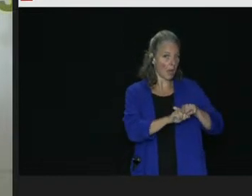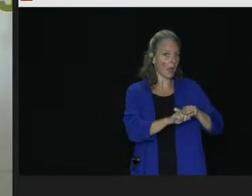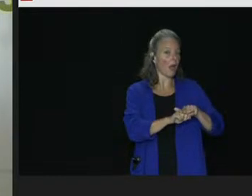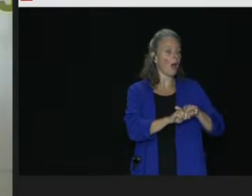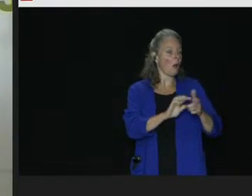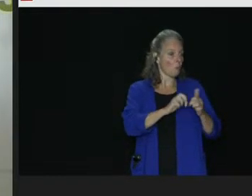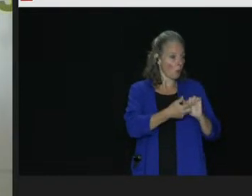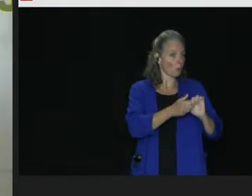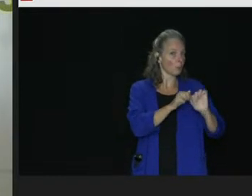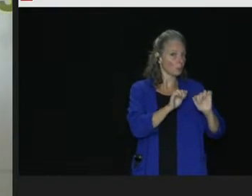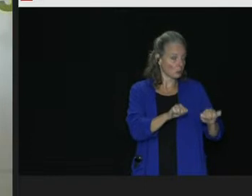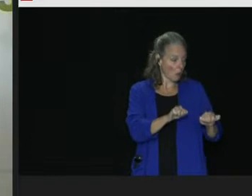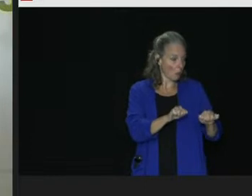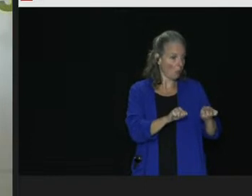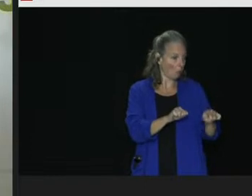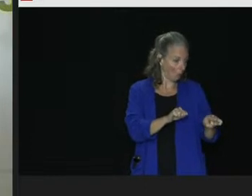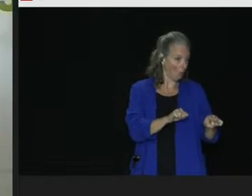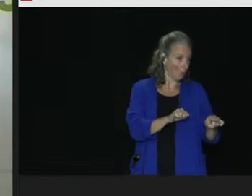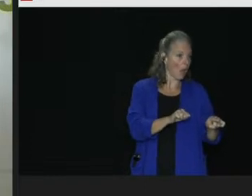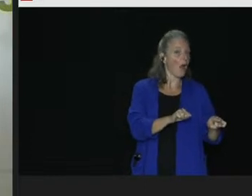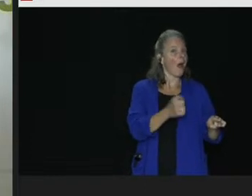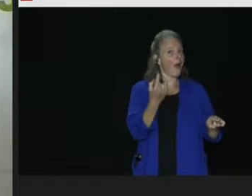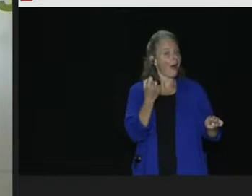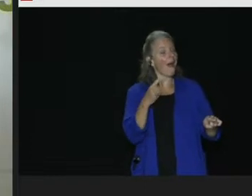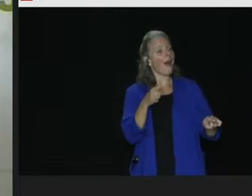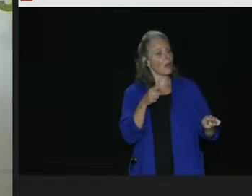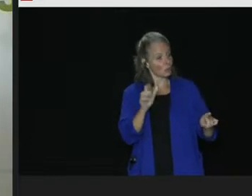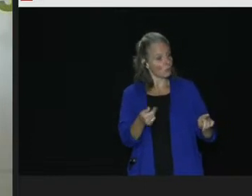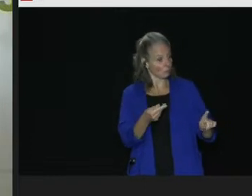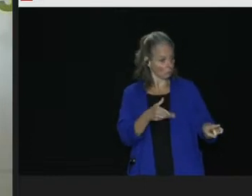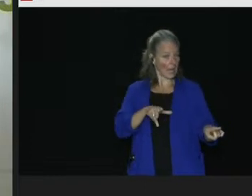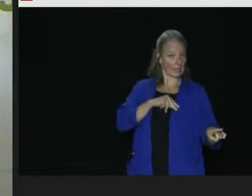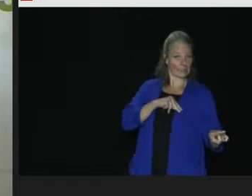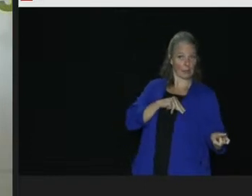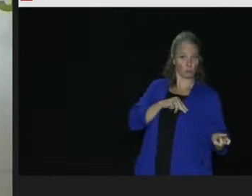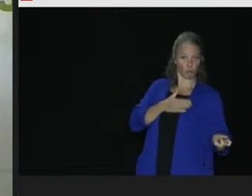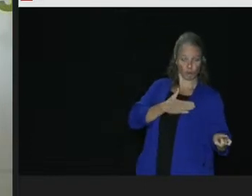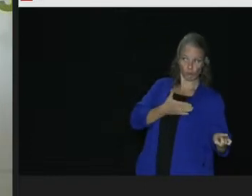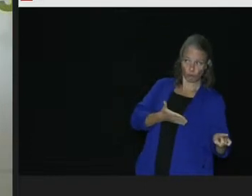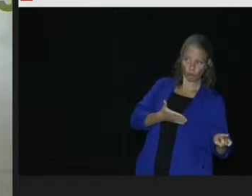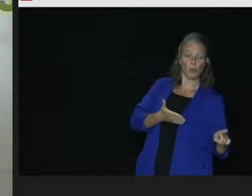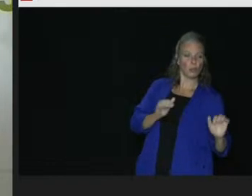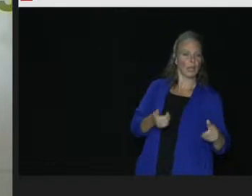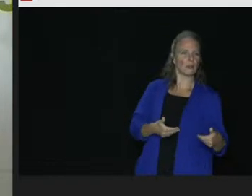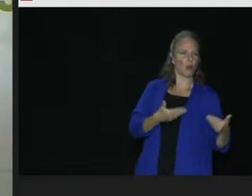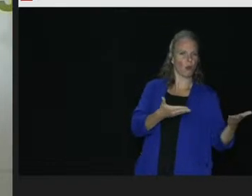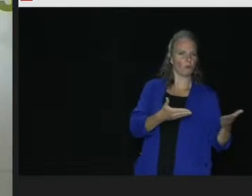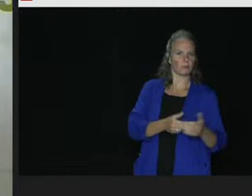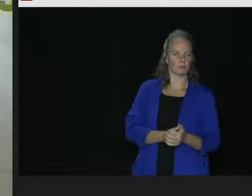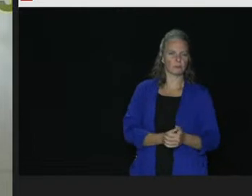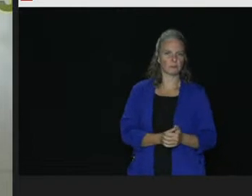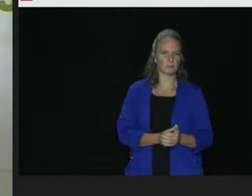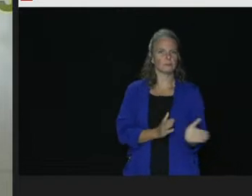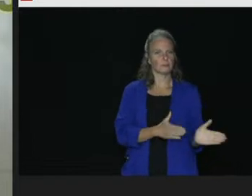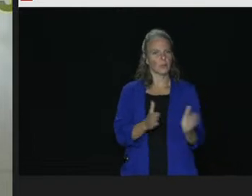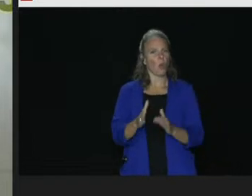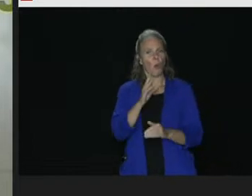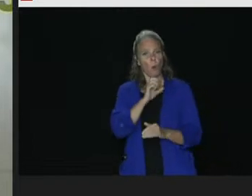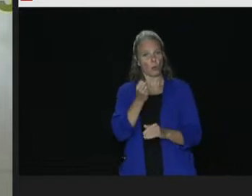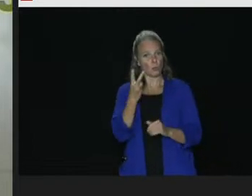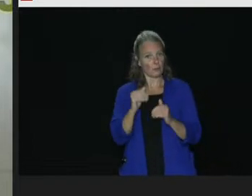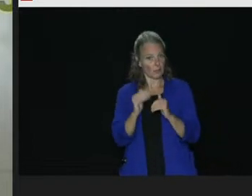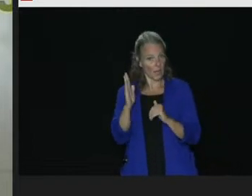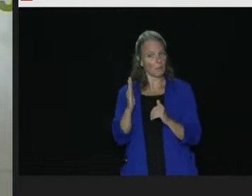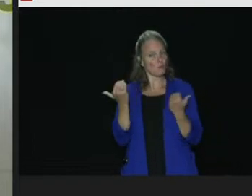vaccine can still be offered to individuals age 12 and older. But we will be, of